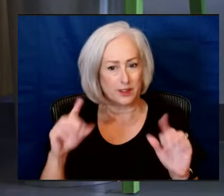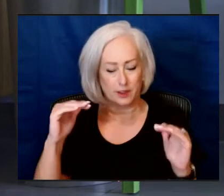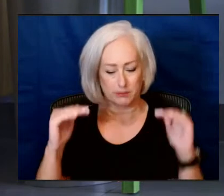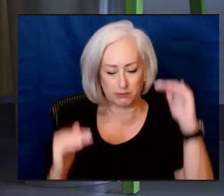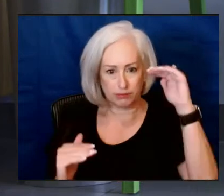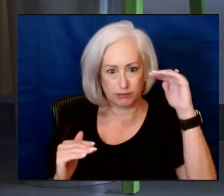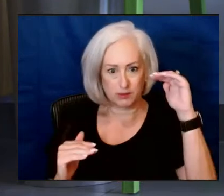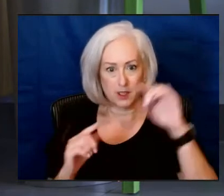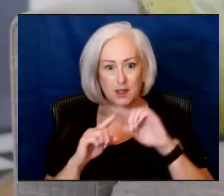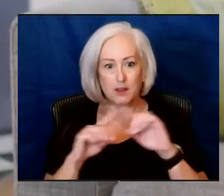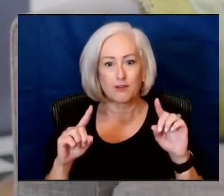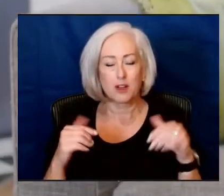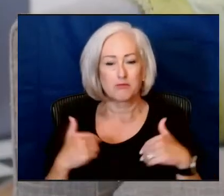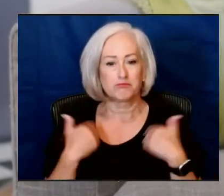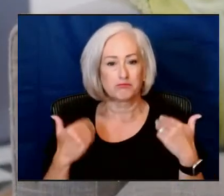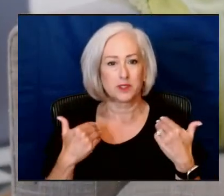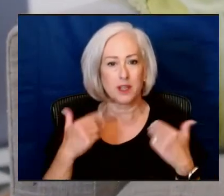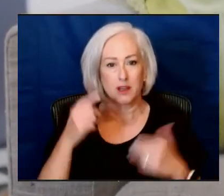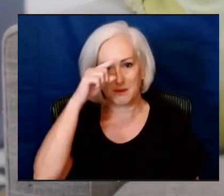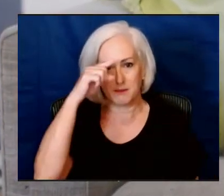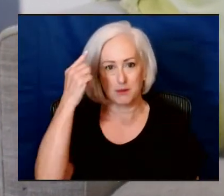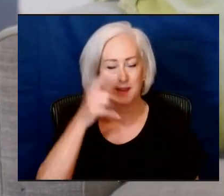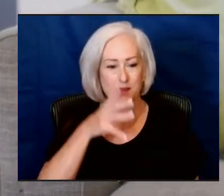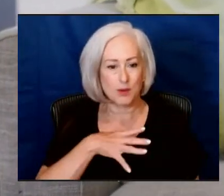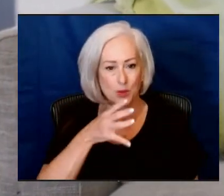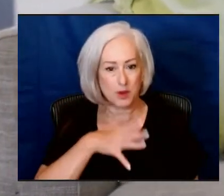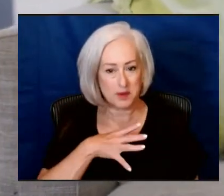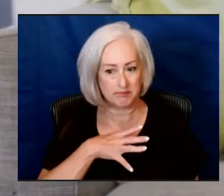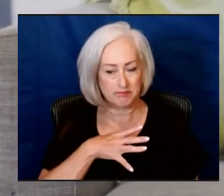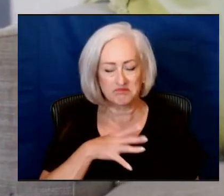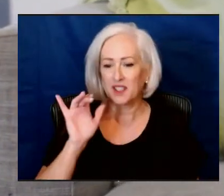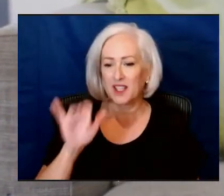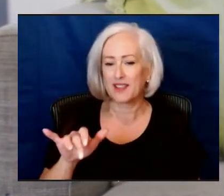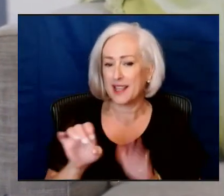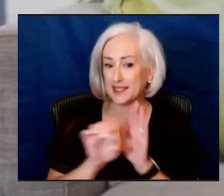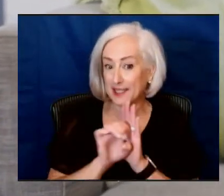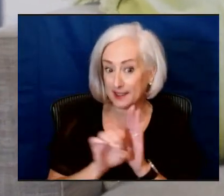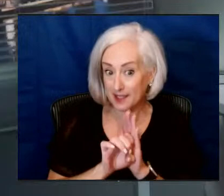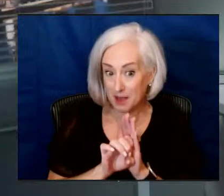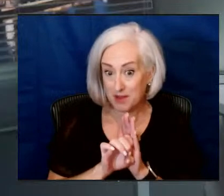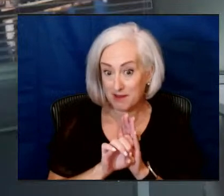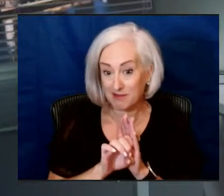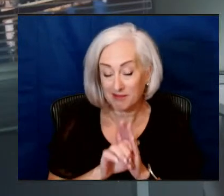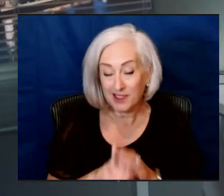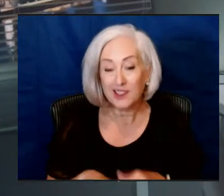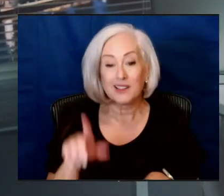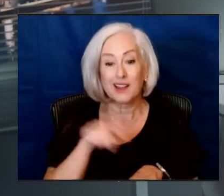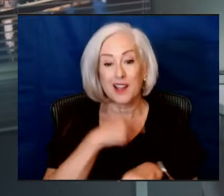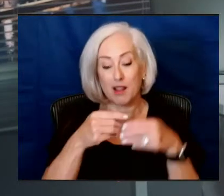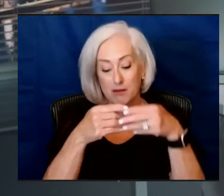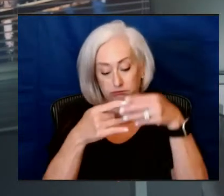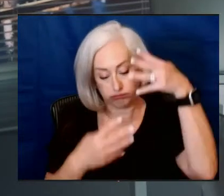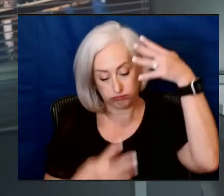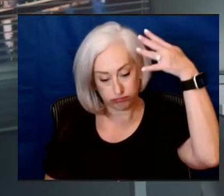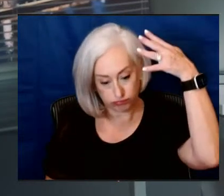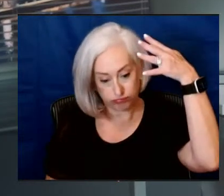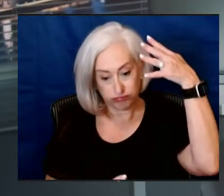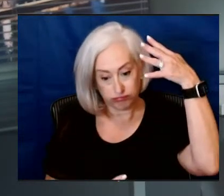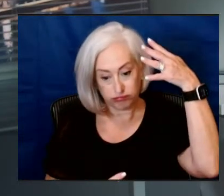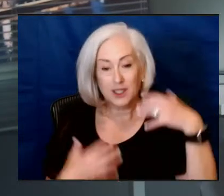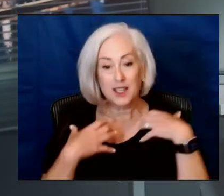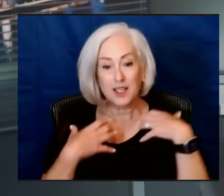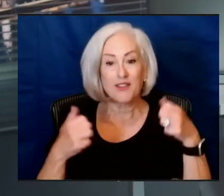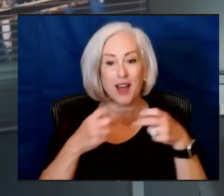young black women. It's another example in a long list of healthcare disparities affecting people of color, and now